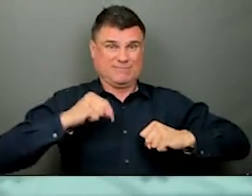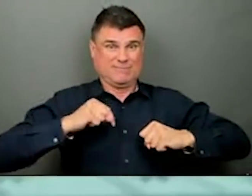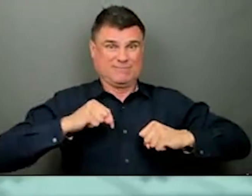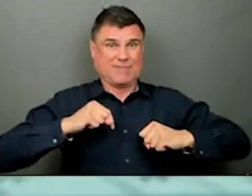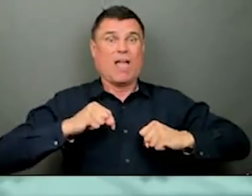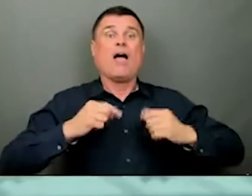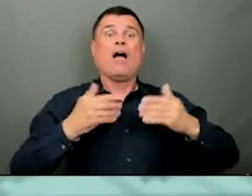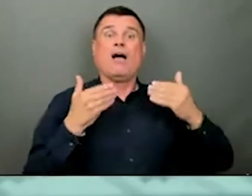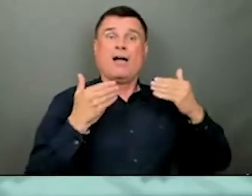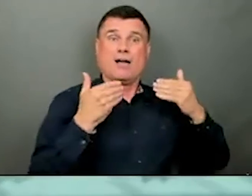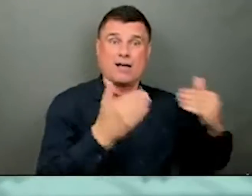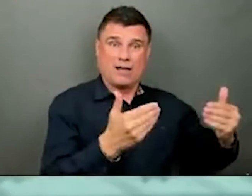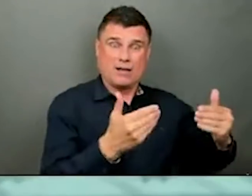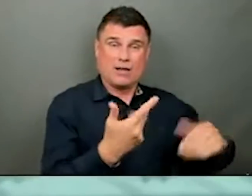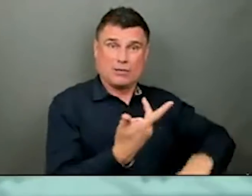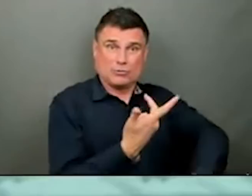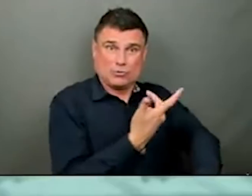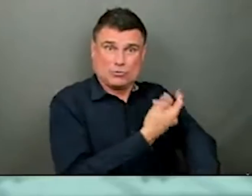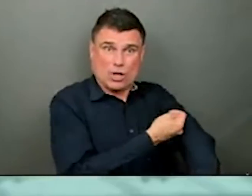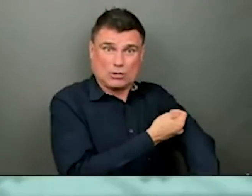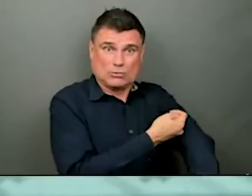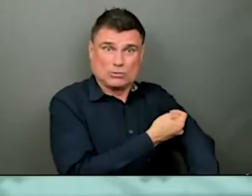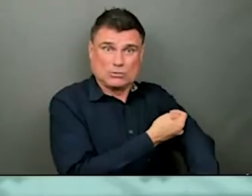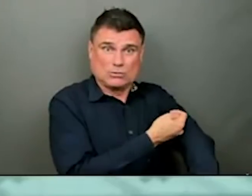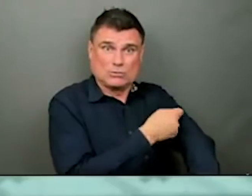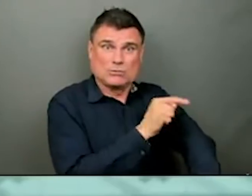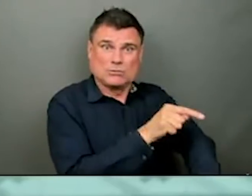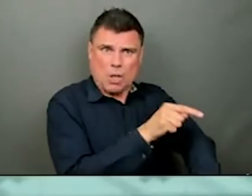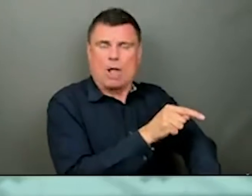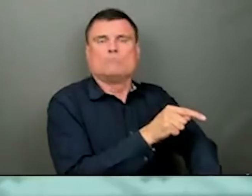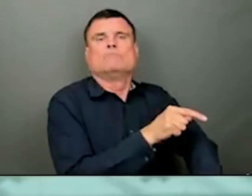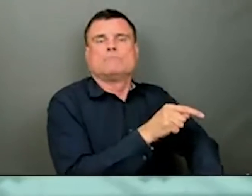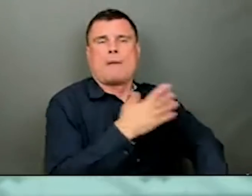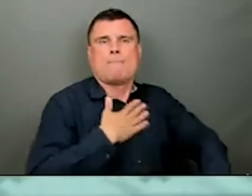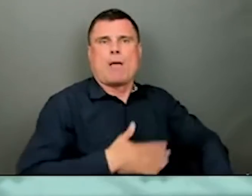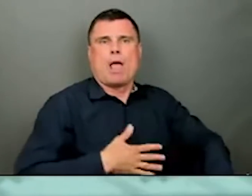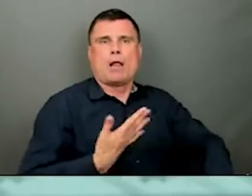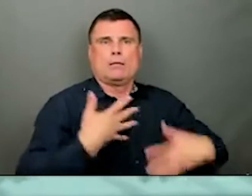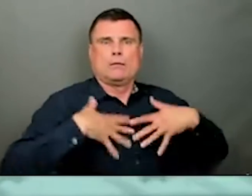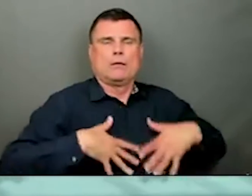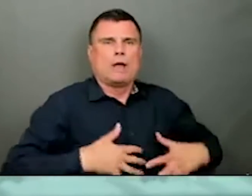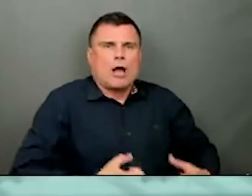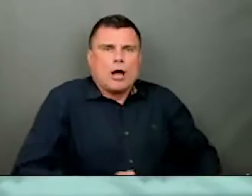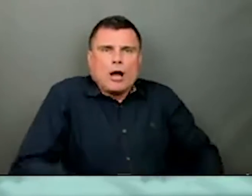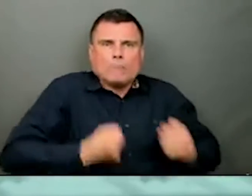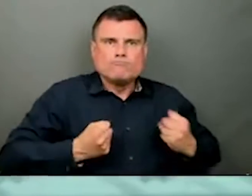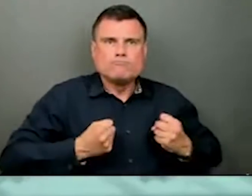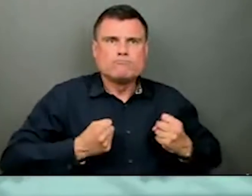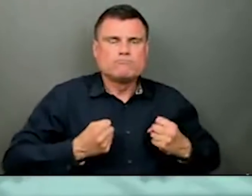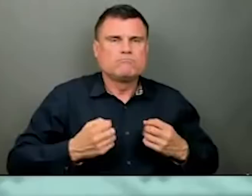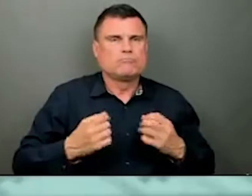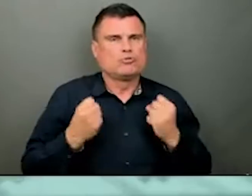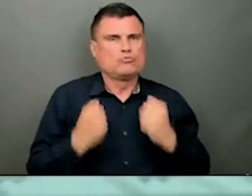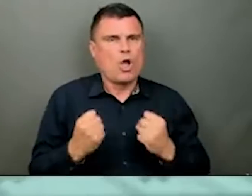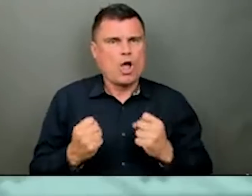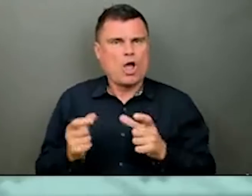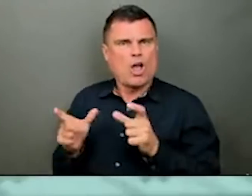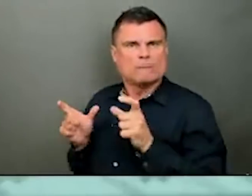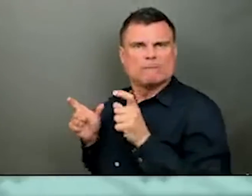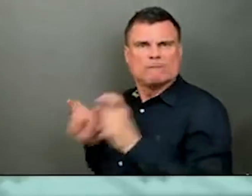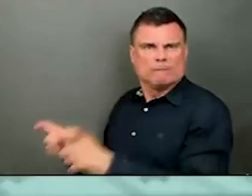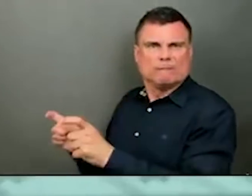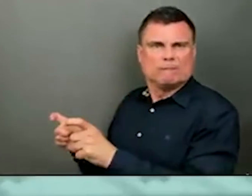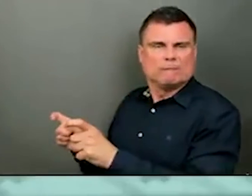be the same for some of the newer strains of the virus that people are being infected with right now. So that's the information